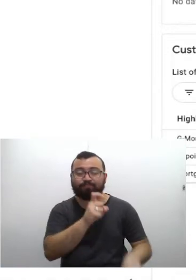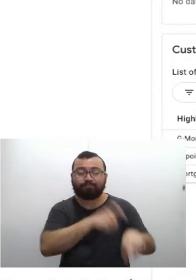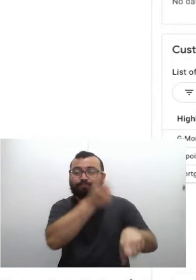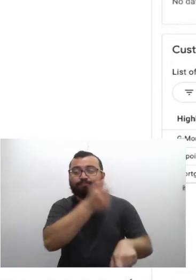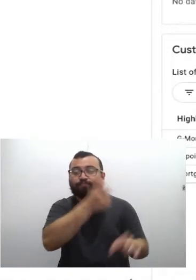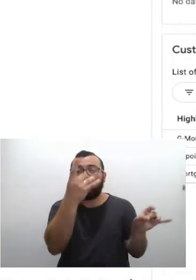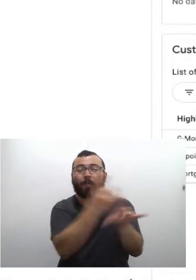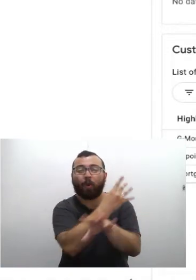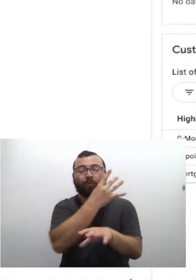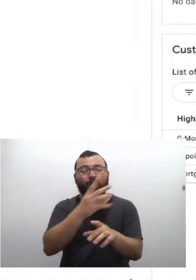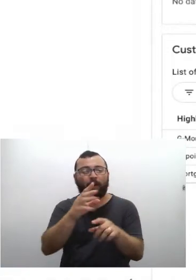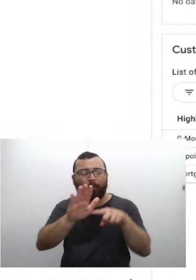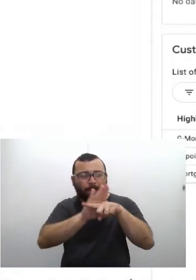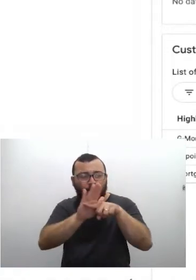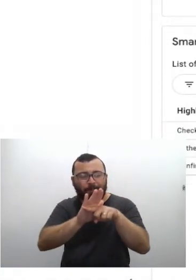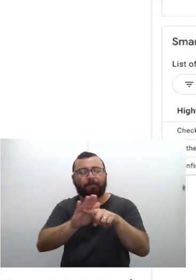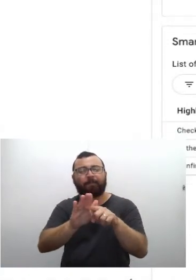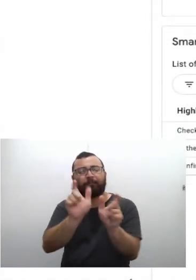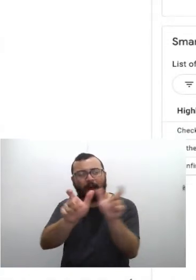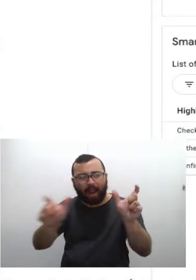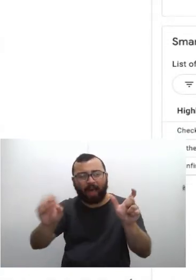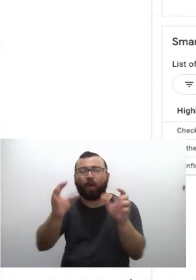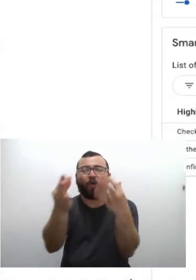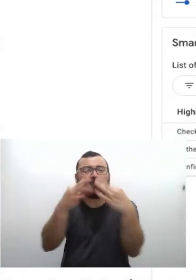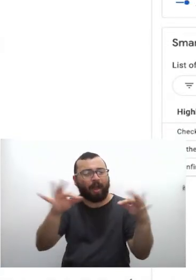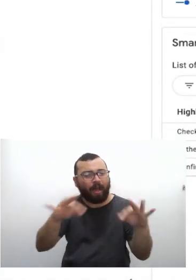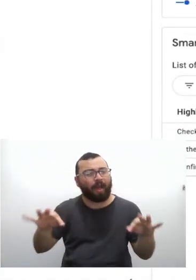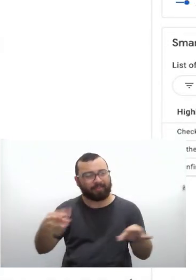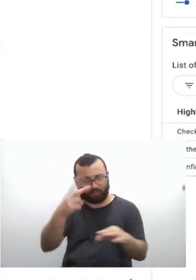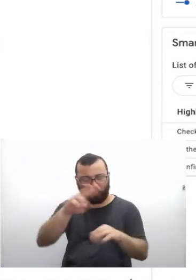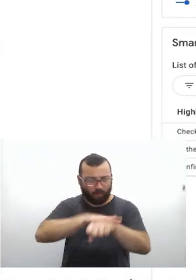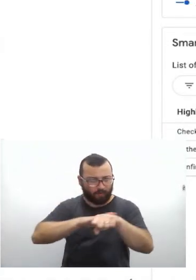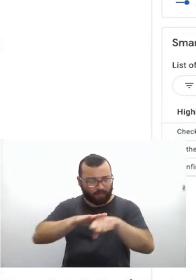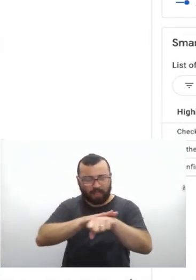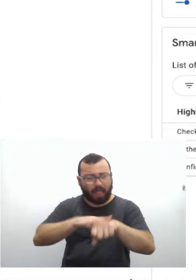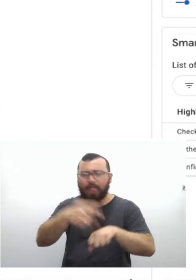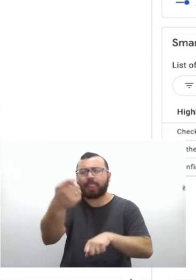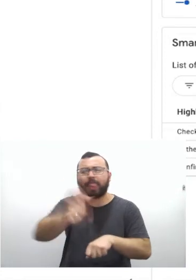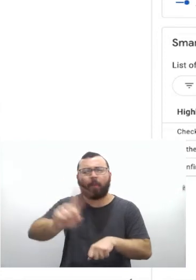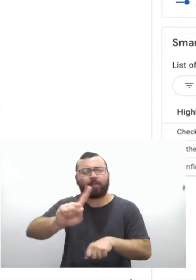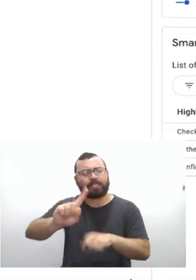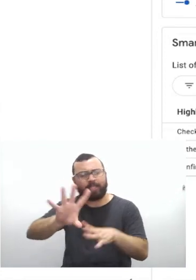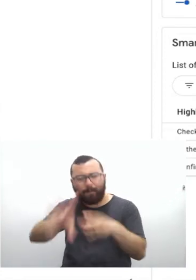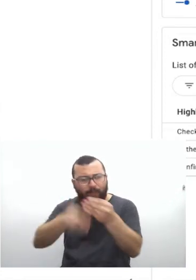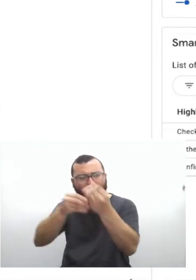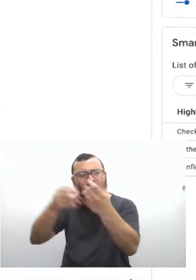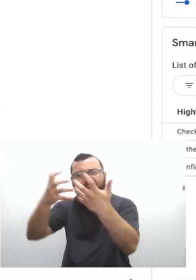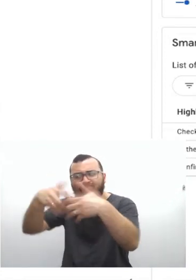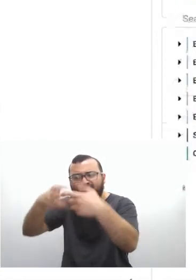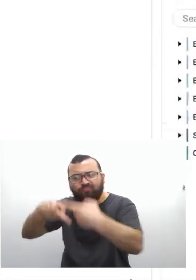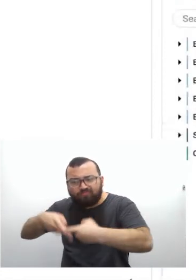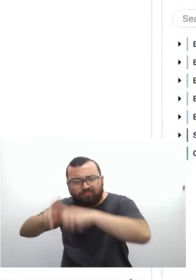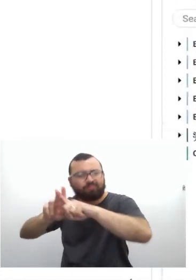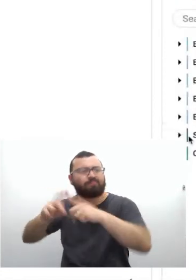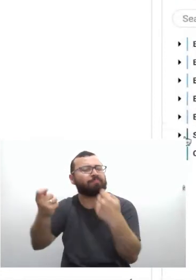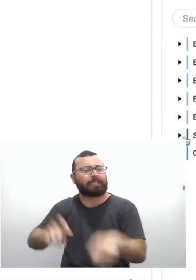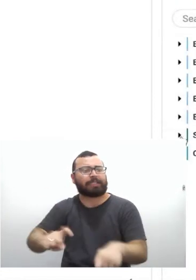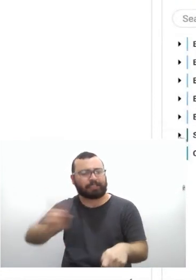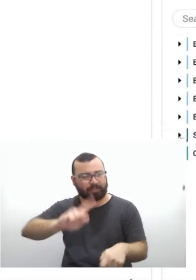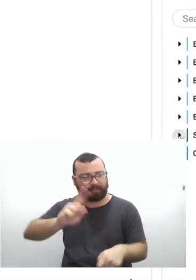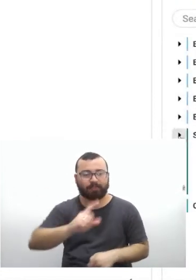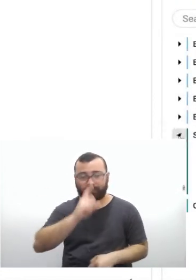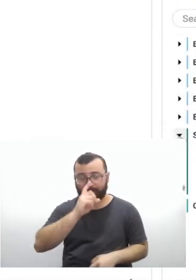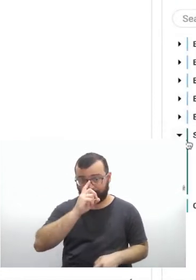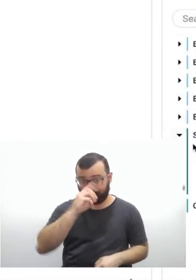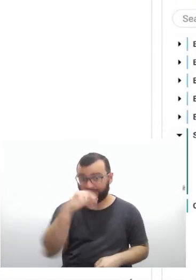through keywords and/or phrases in your conversation without requiring additional configuration. Smart highlights